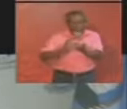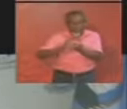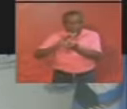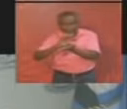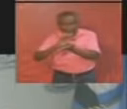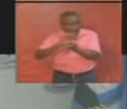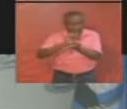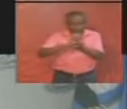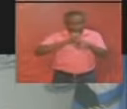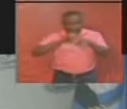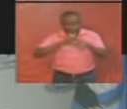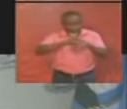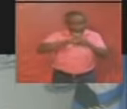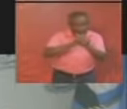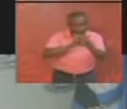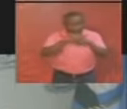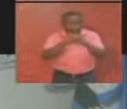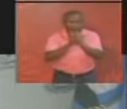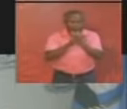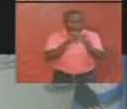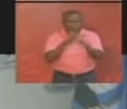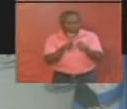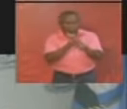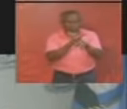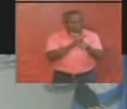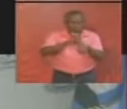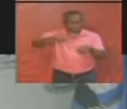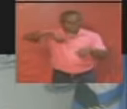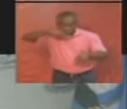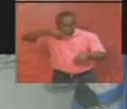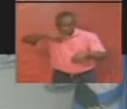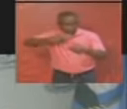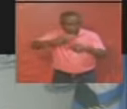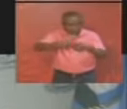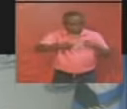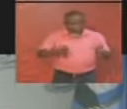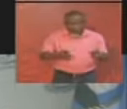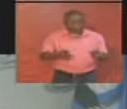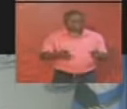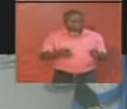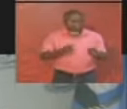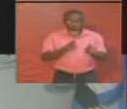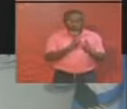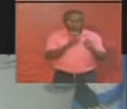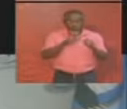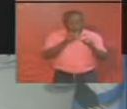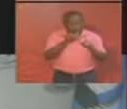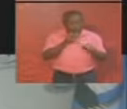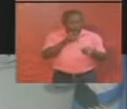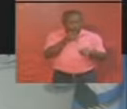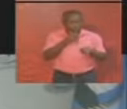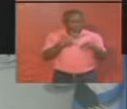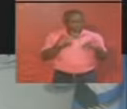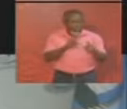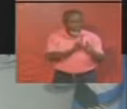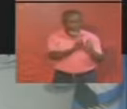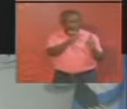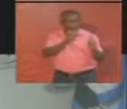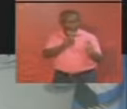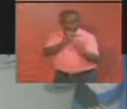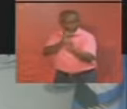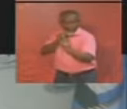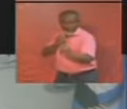hand washing in terms of persons using the dining area, ensure there's physical distancing of persons, etc. So there are specific guidelines